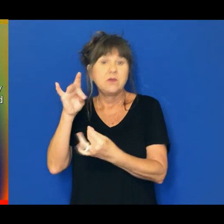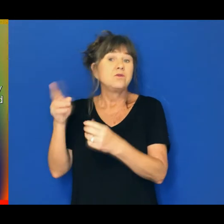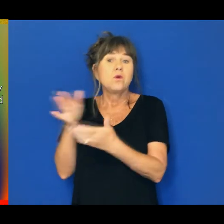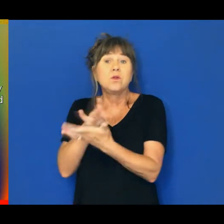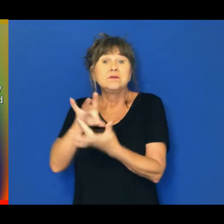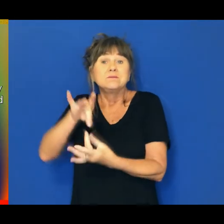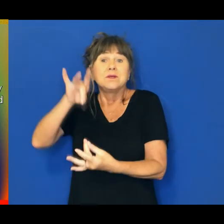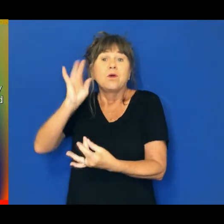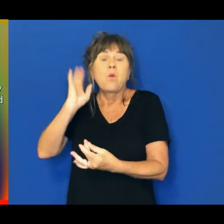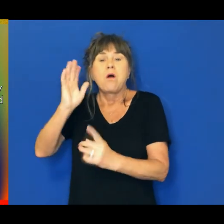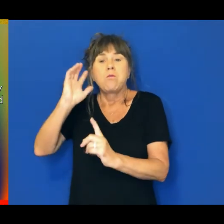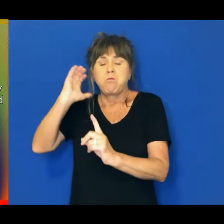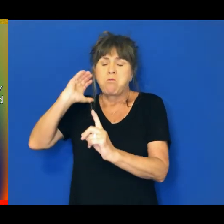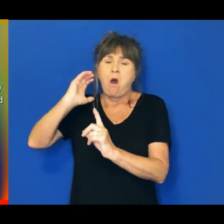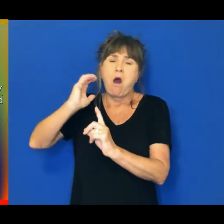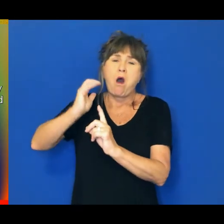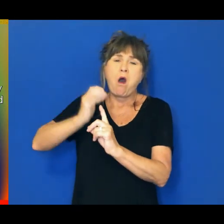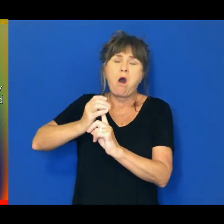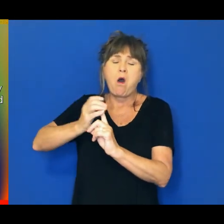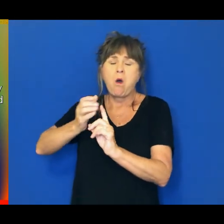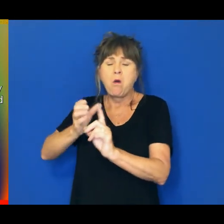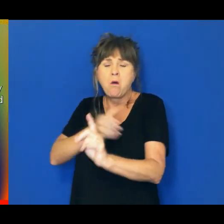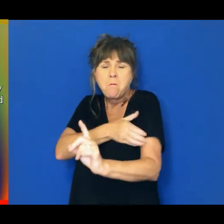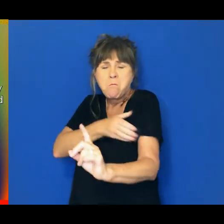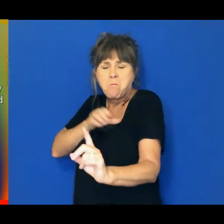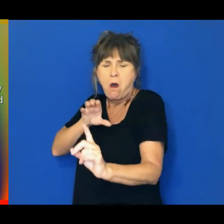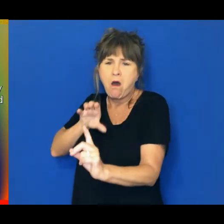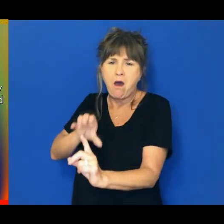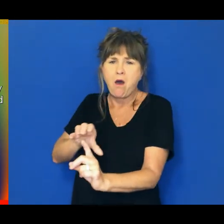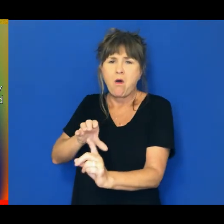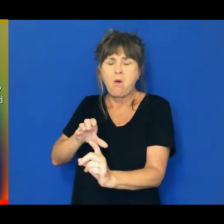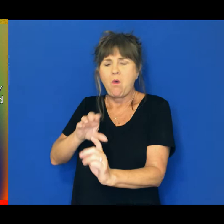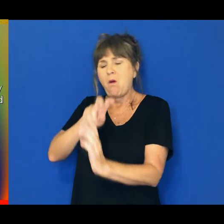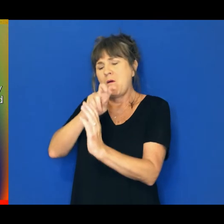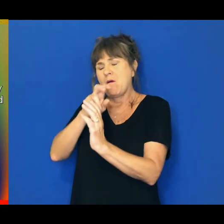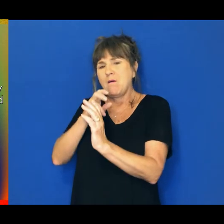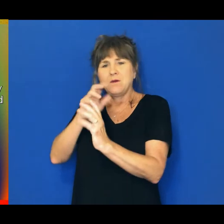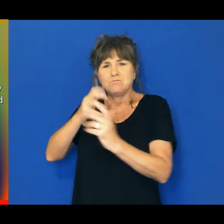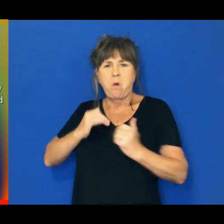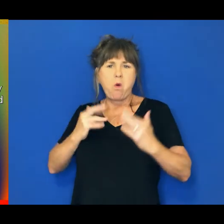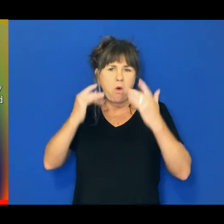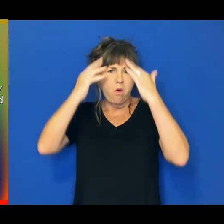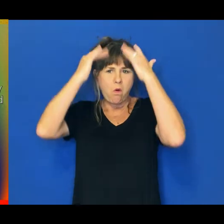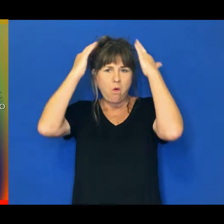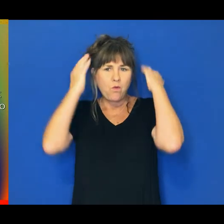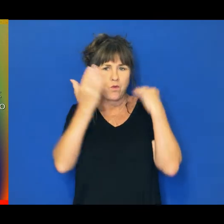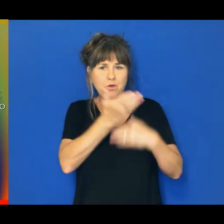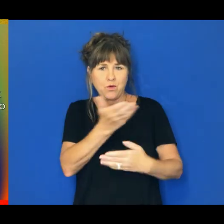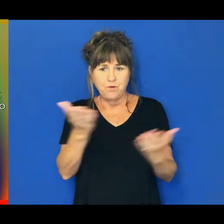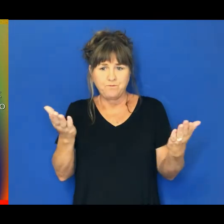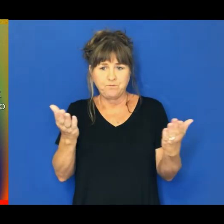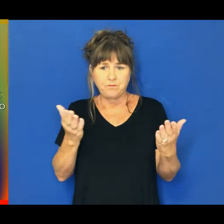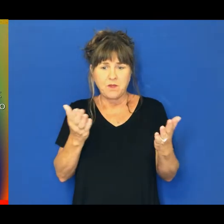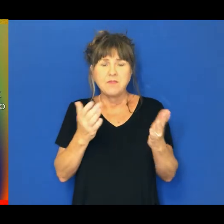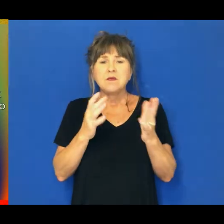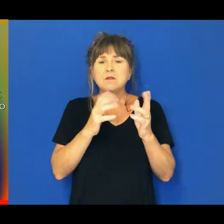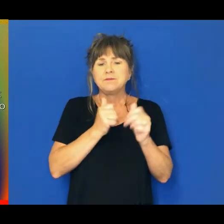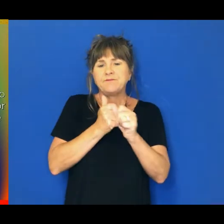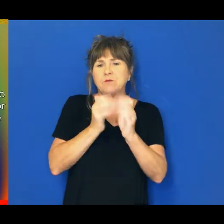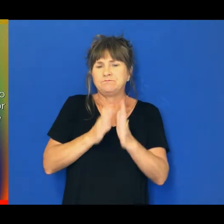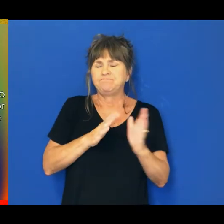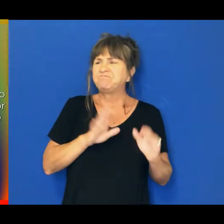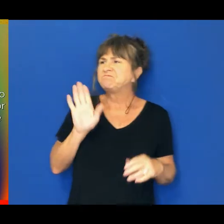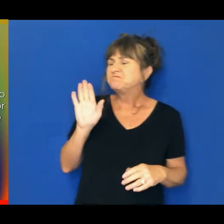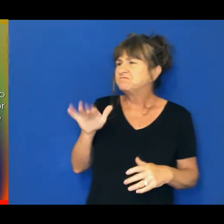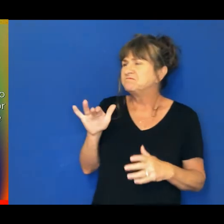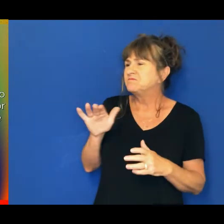Spirit. You're going to be consumed with the power of the Holy Spirit. Then they gathered around him and asked, Lord, are you at this time going to restore the